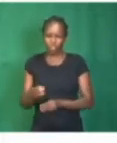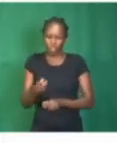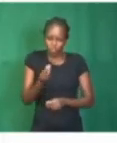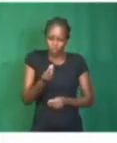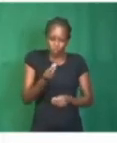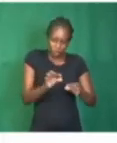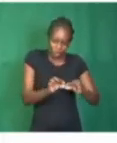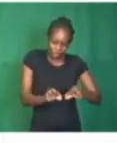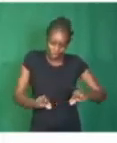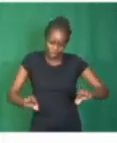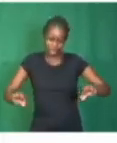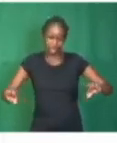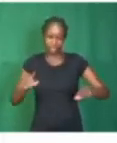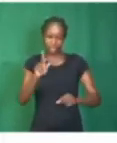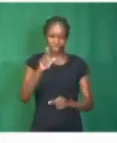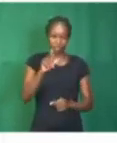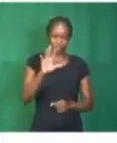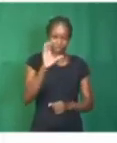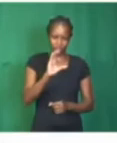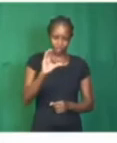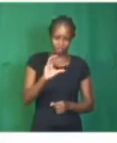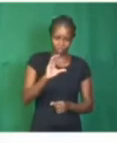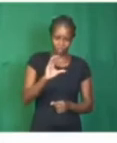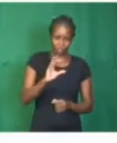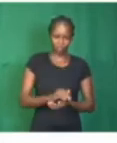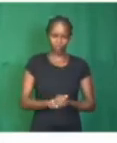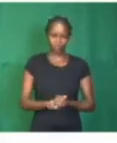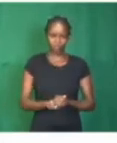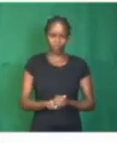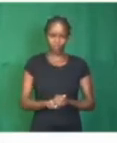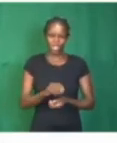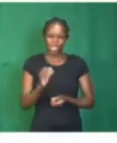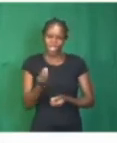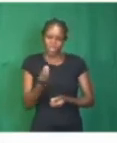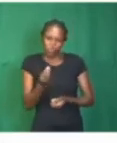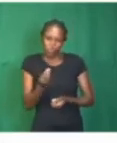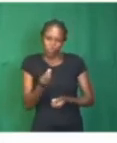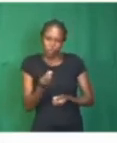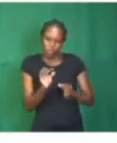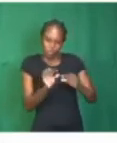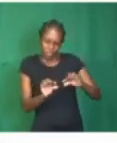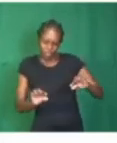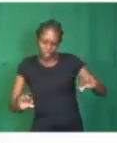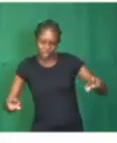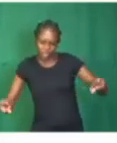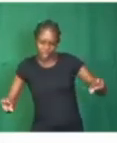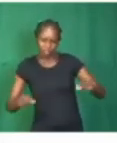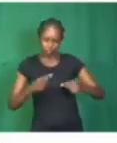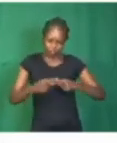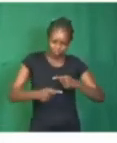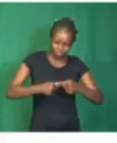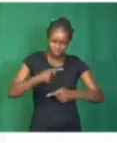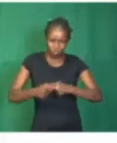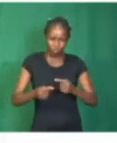highlighted with the red color there. In the small intestine, food is further broken down by means